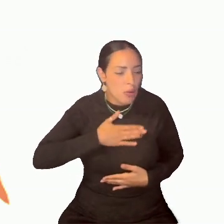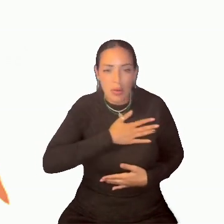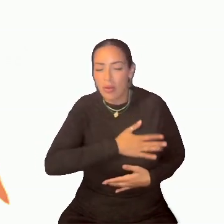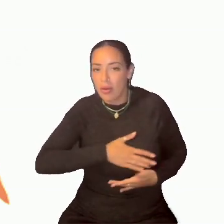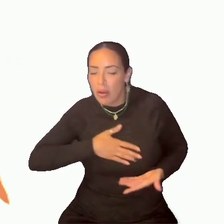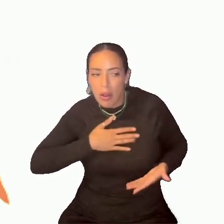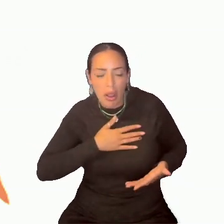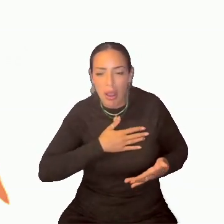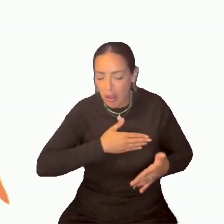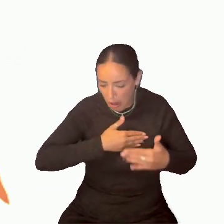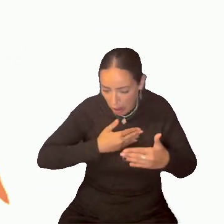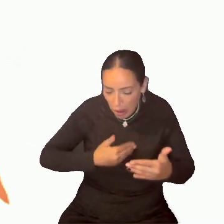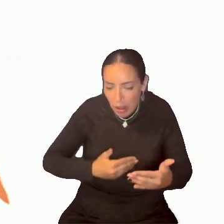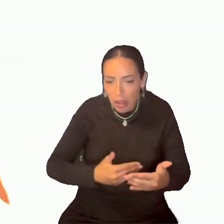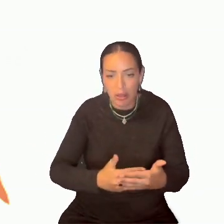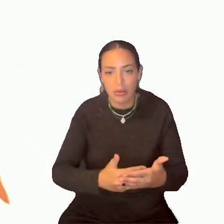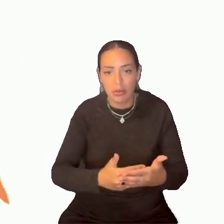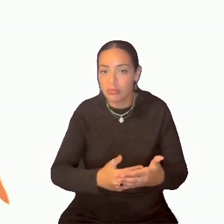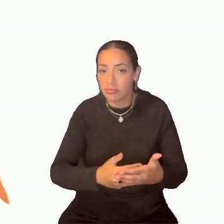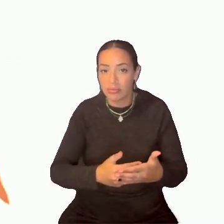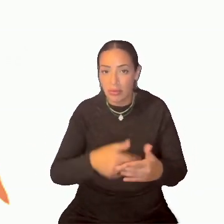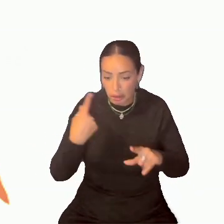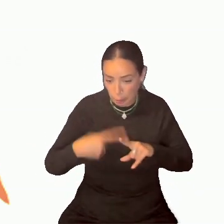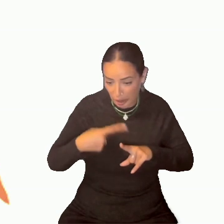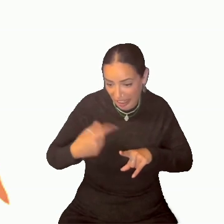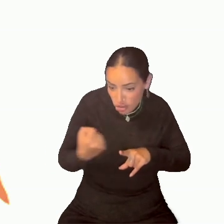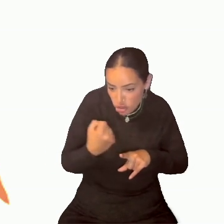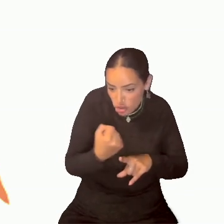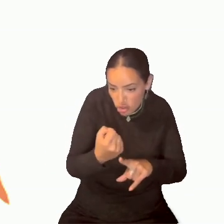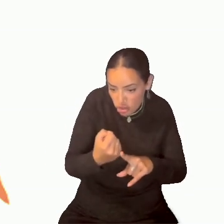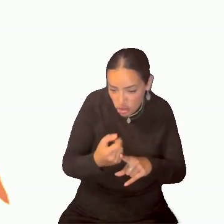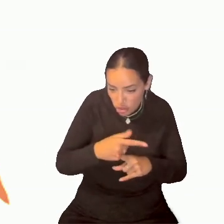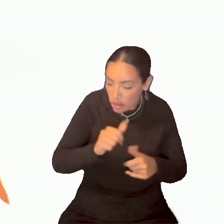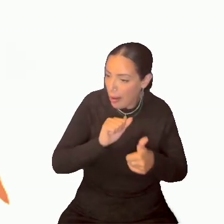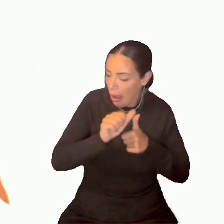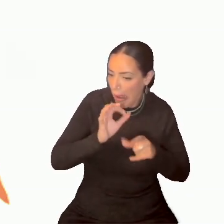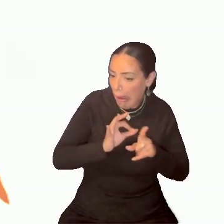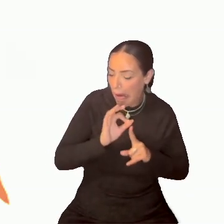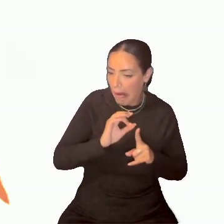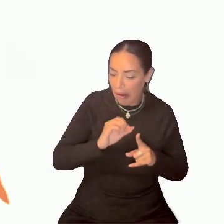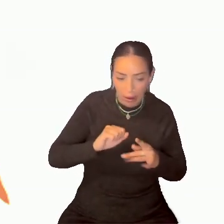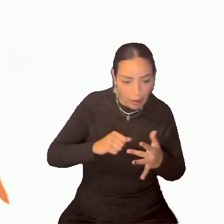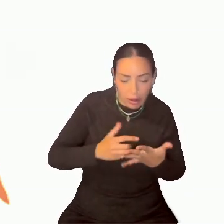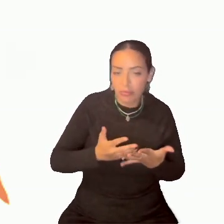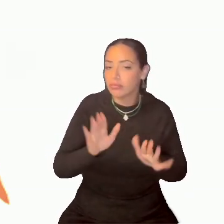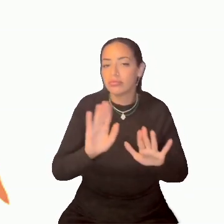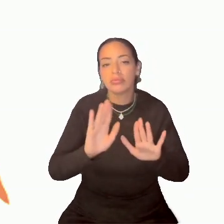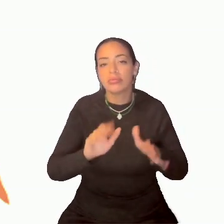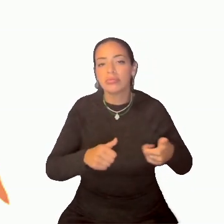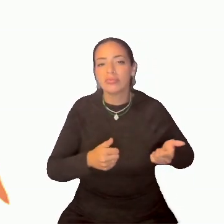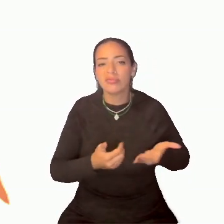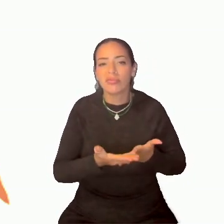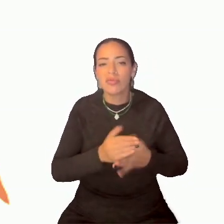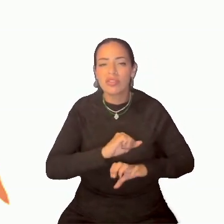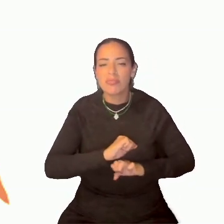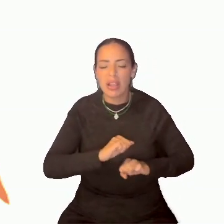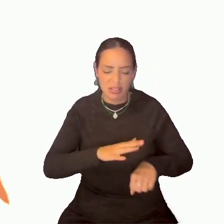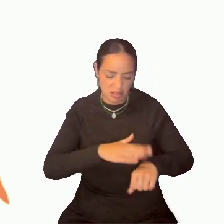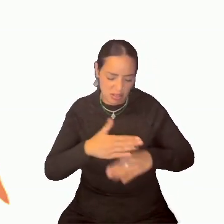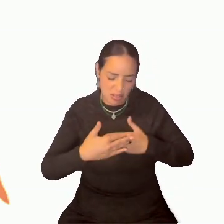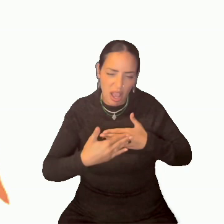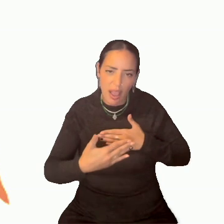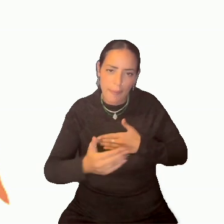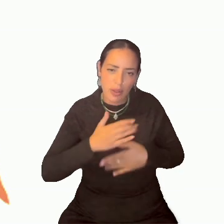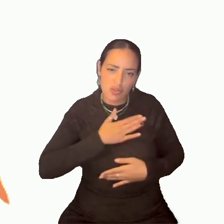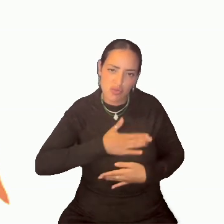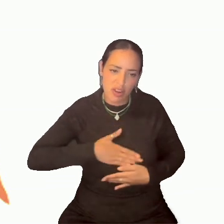rules about when and how quickly someone should grow around their grief. Instead, it provides space and time for grieving without judgment to